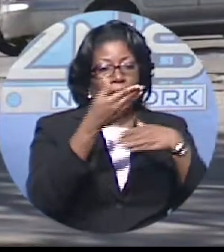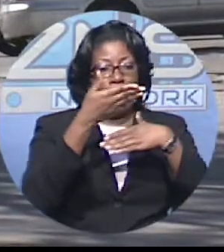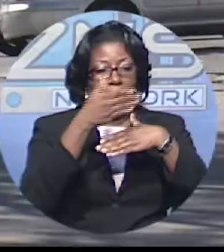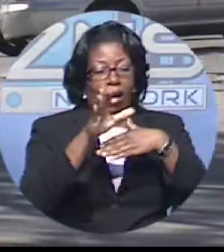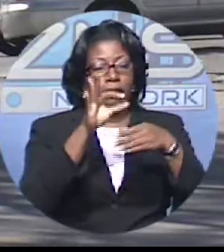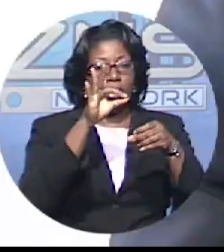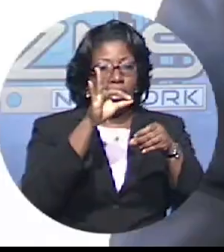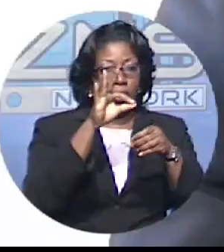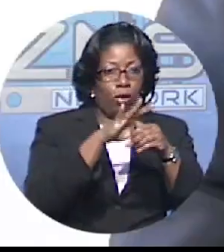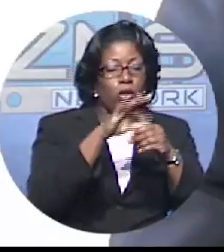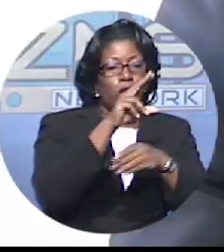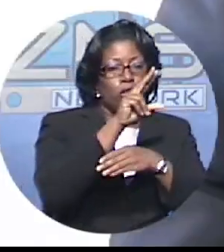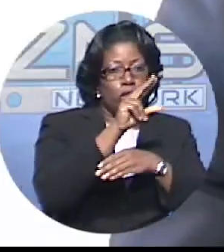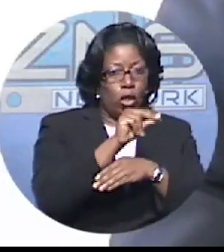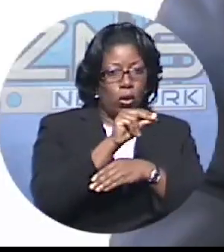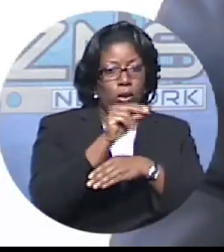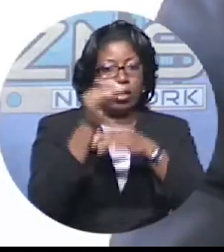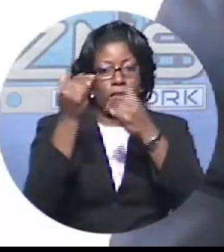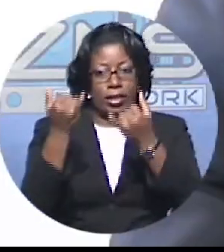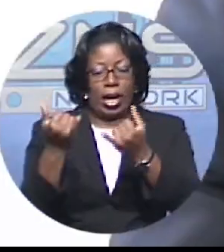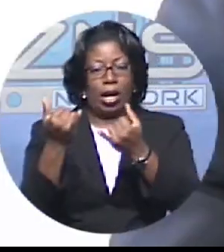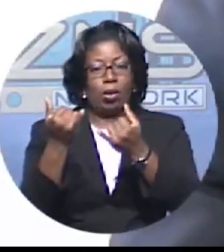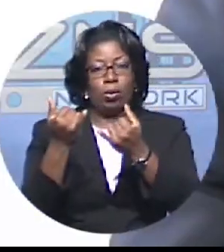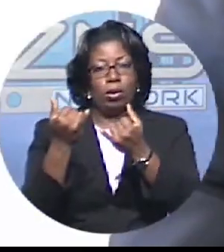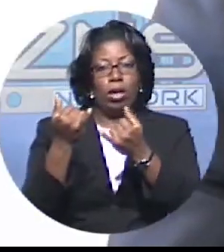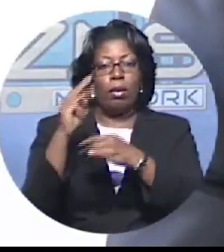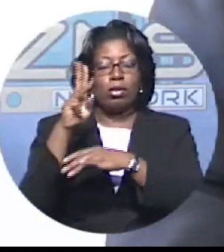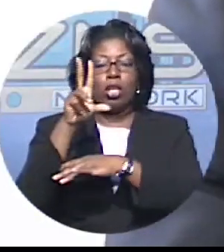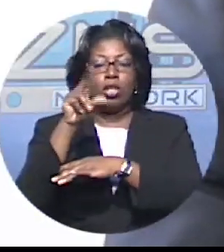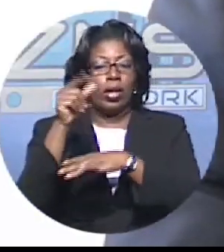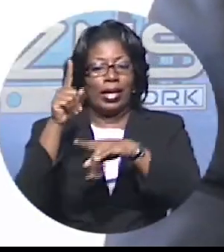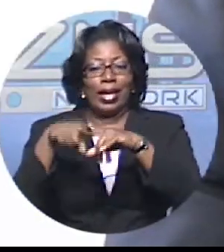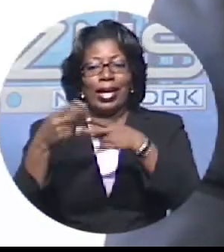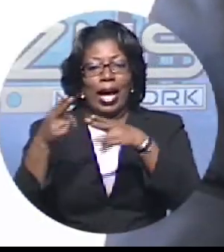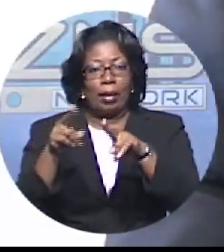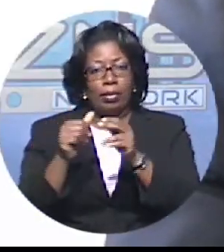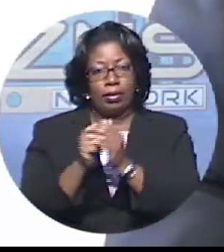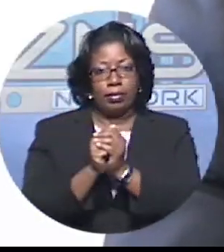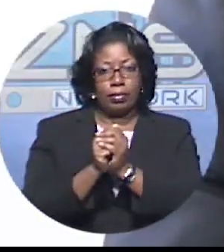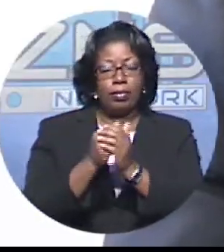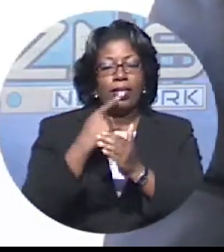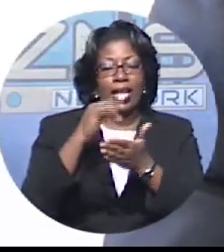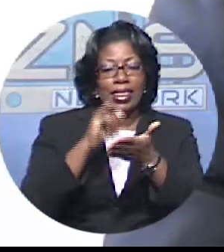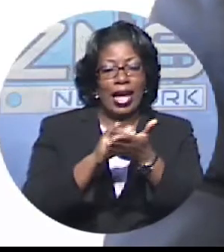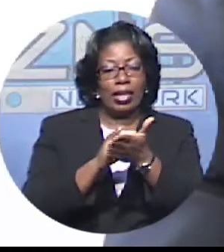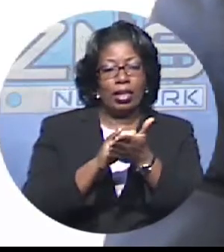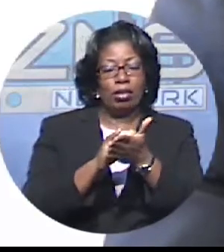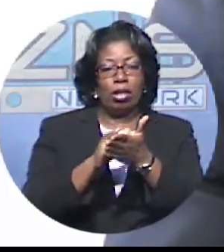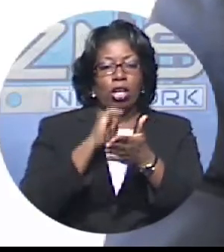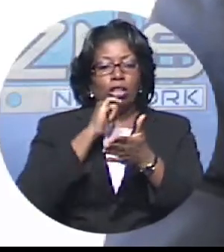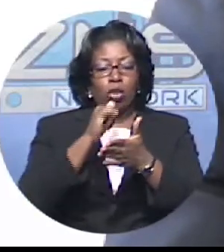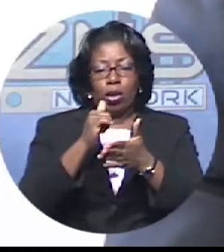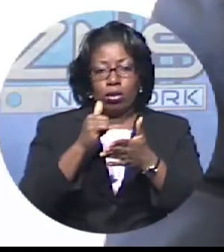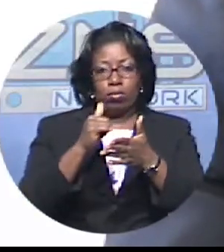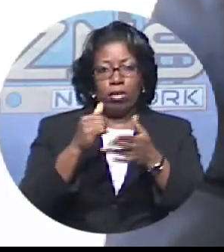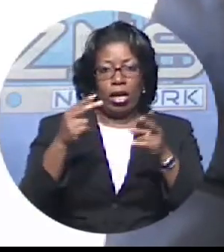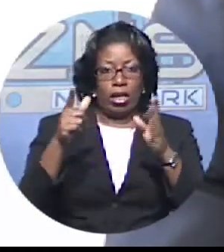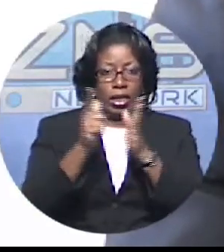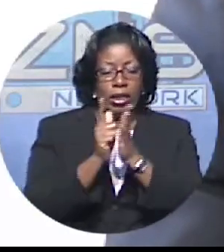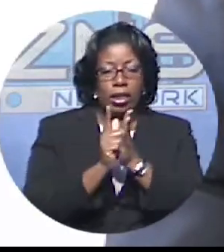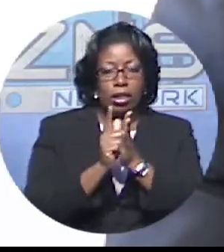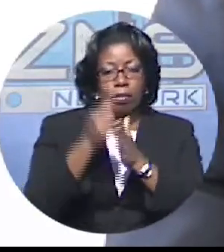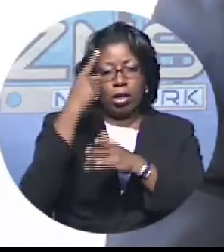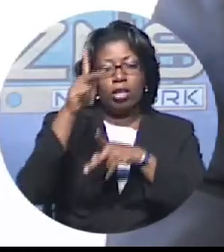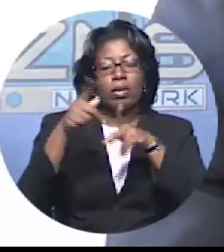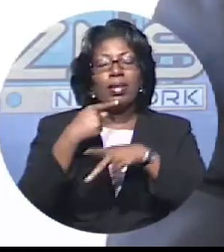that from happening. It's not illegal simply because people say it's illegal. And so the body that's set